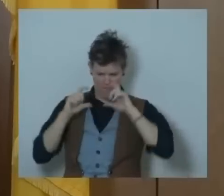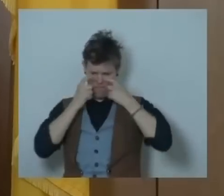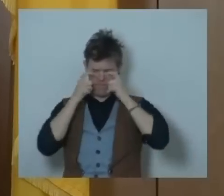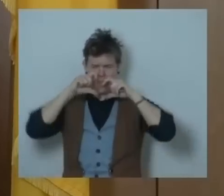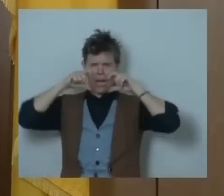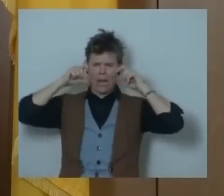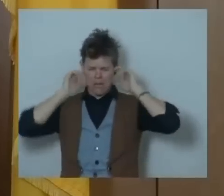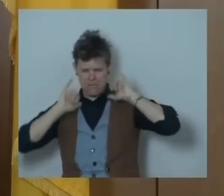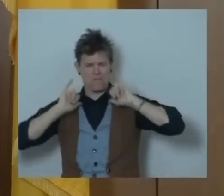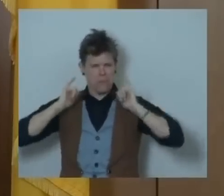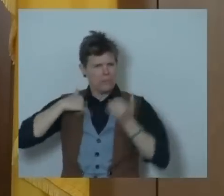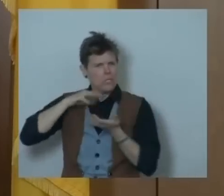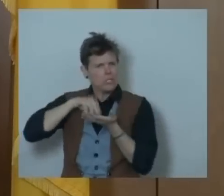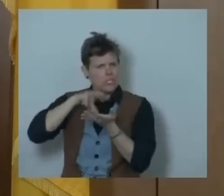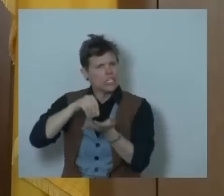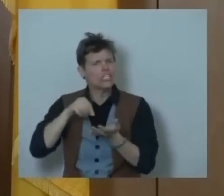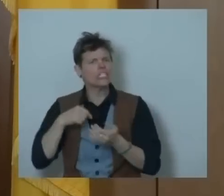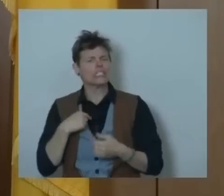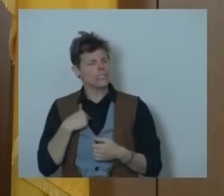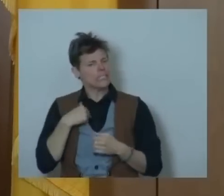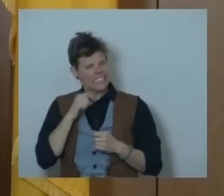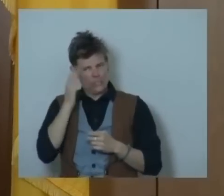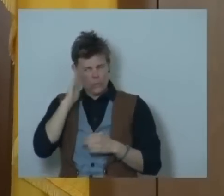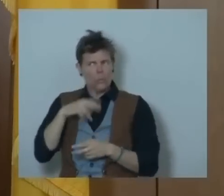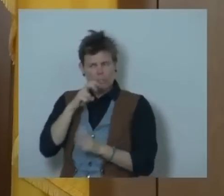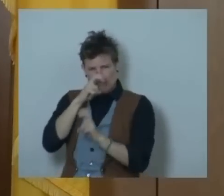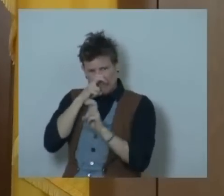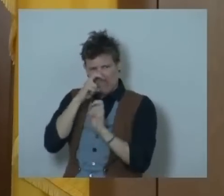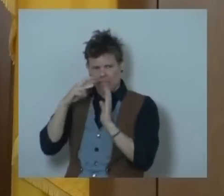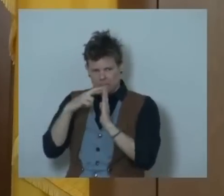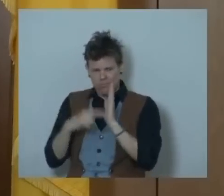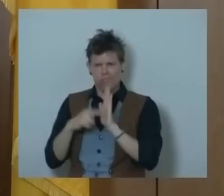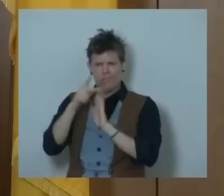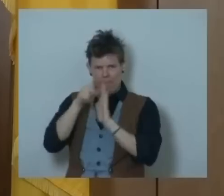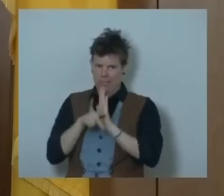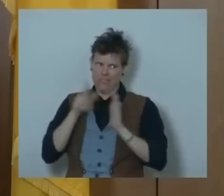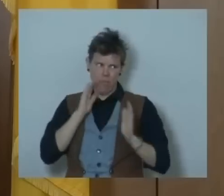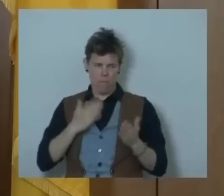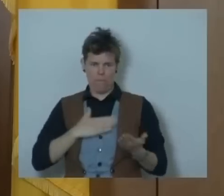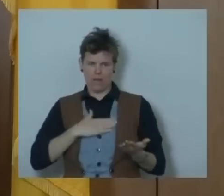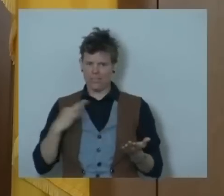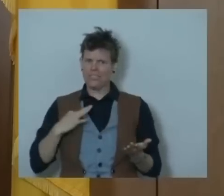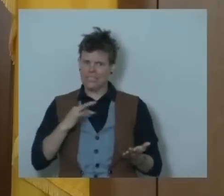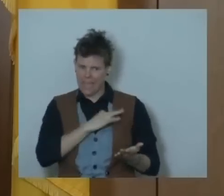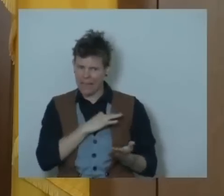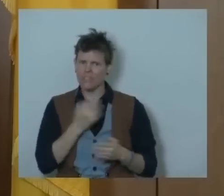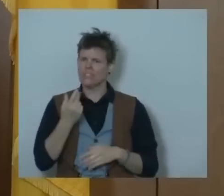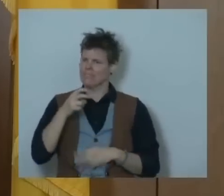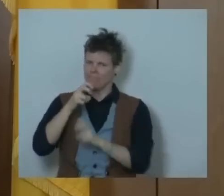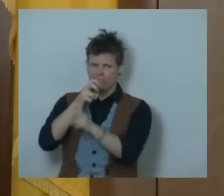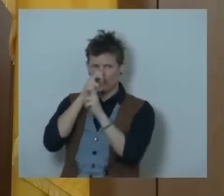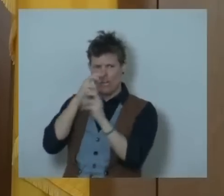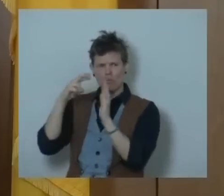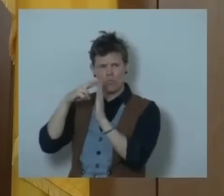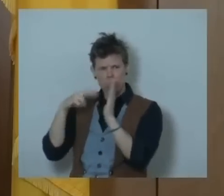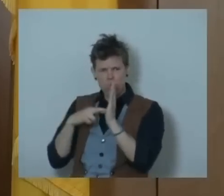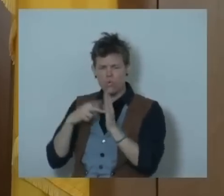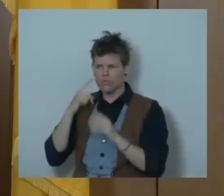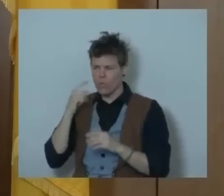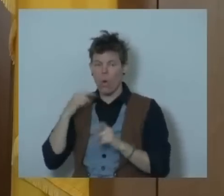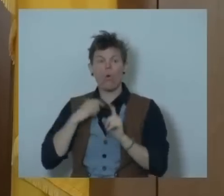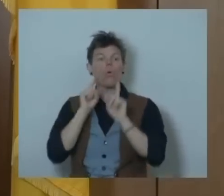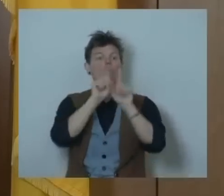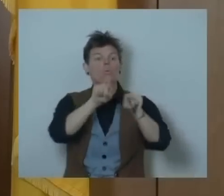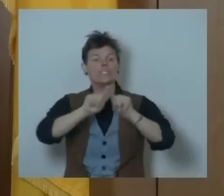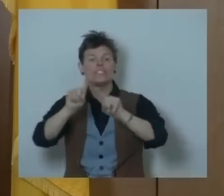strict protocols for our staff, very strict protocols for wherever I go, including even, you know,